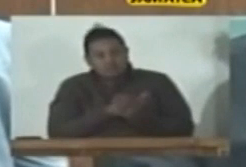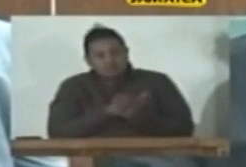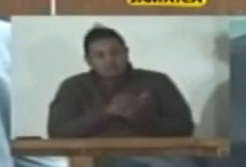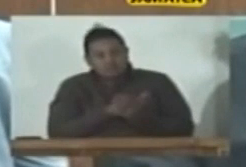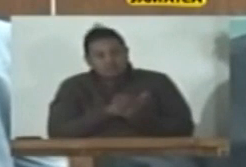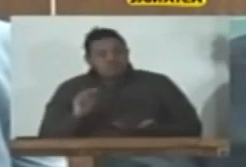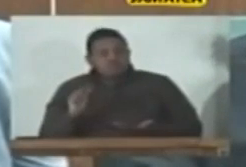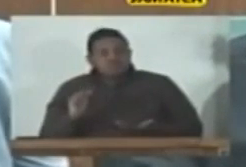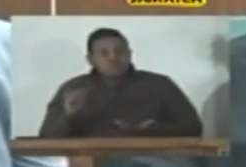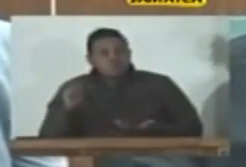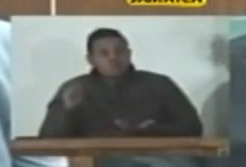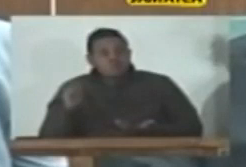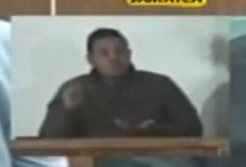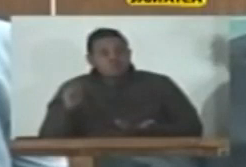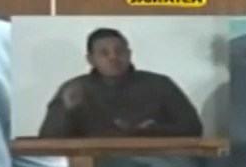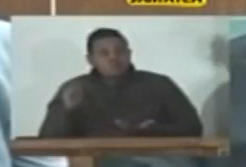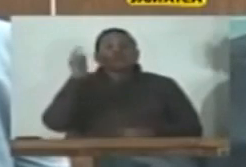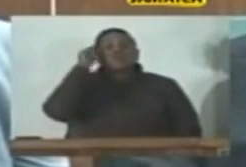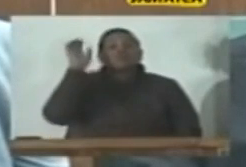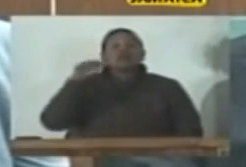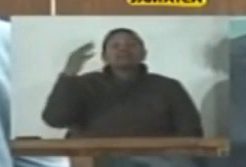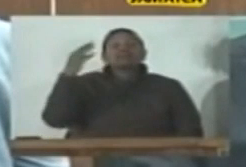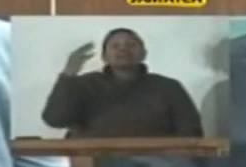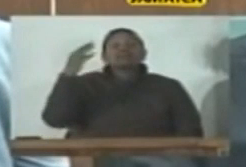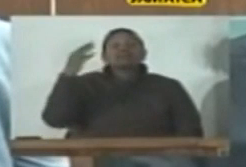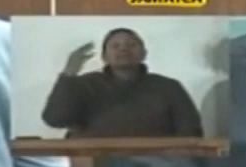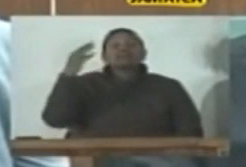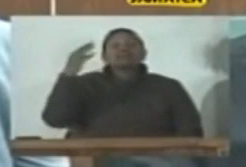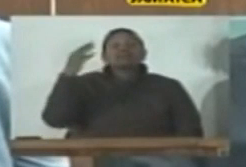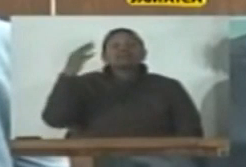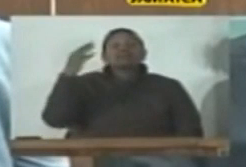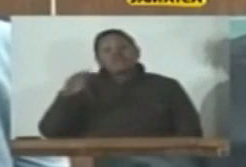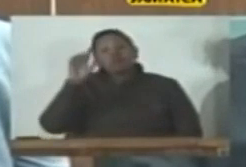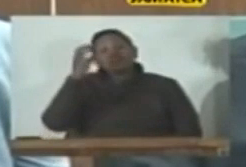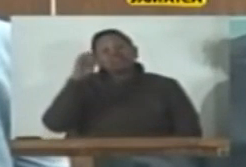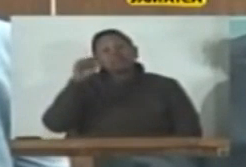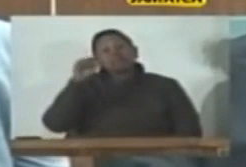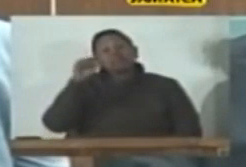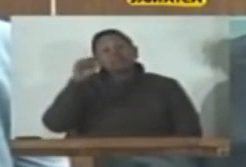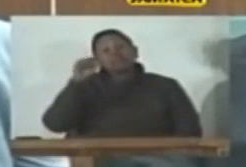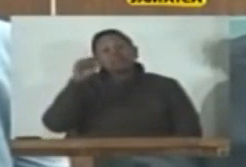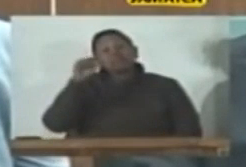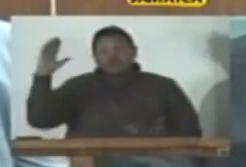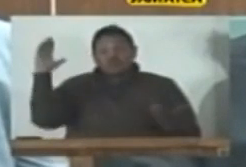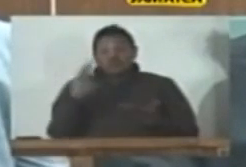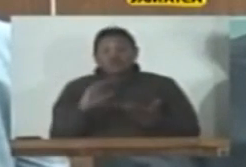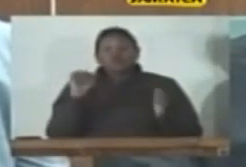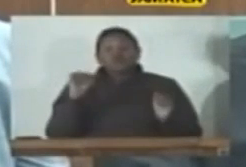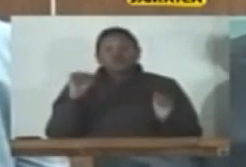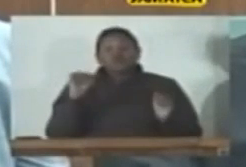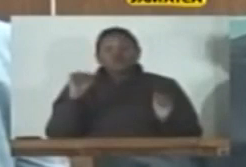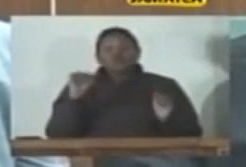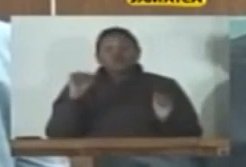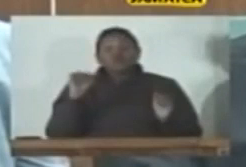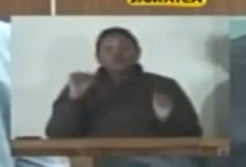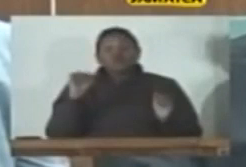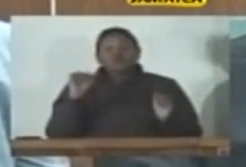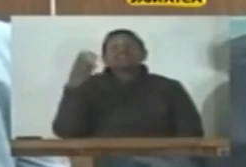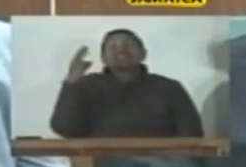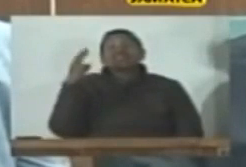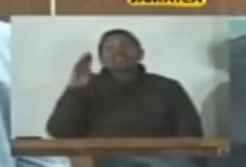16.5% where it is, to return that $16 billion to ordinary Jamaican consumers